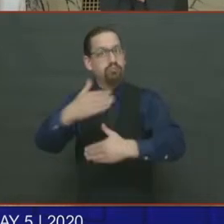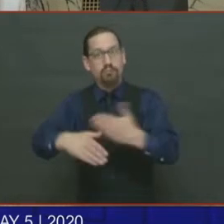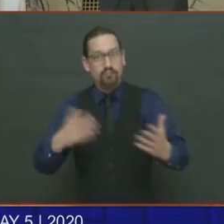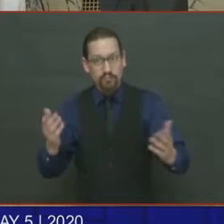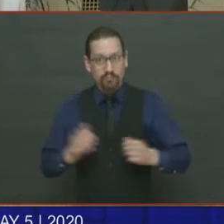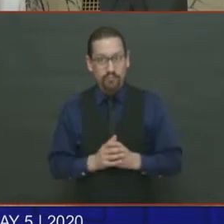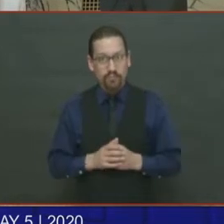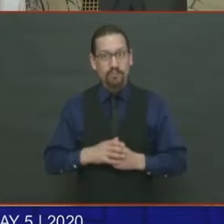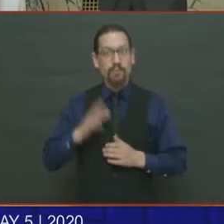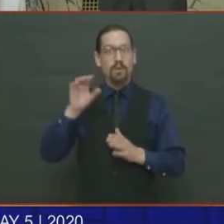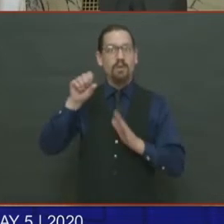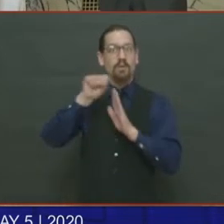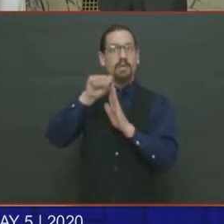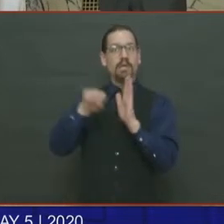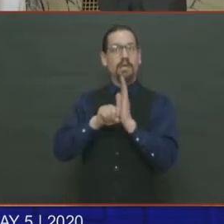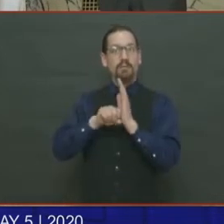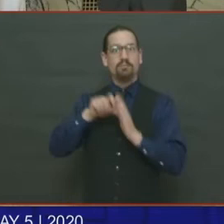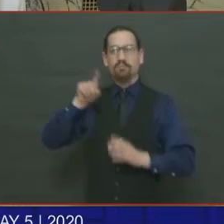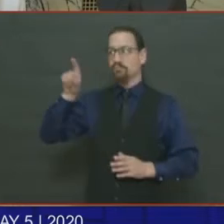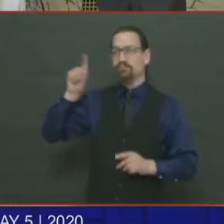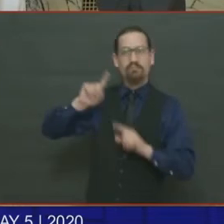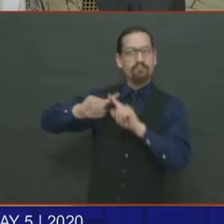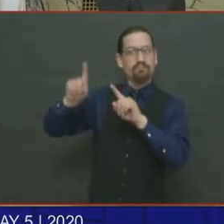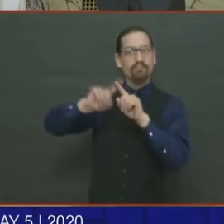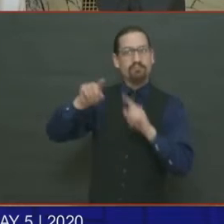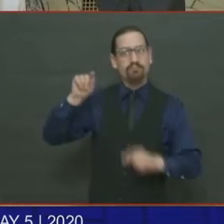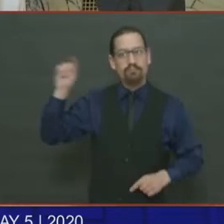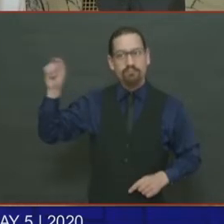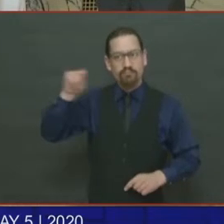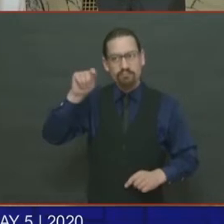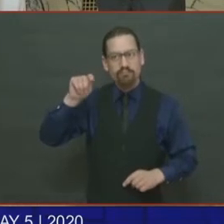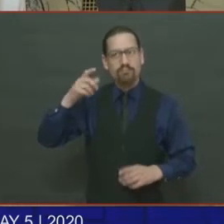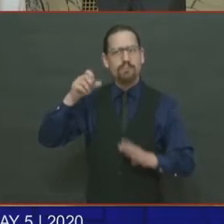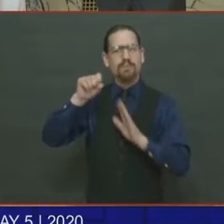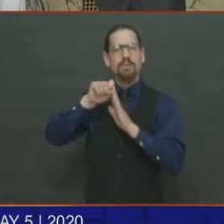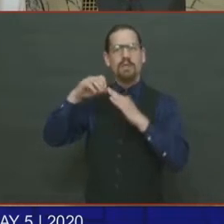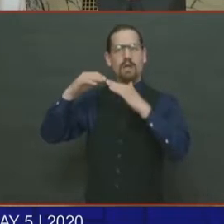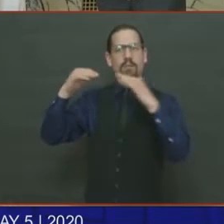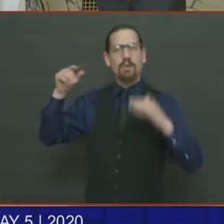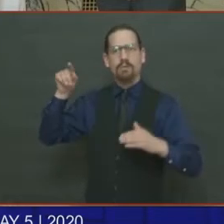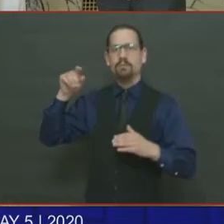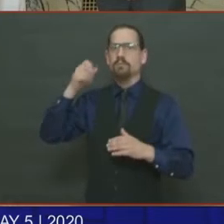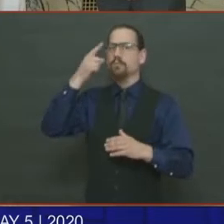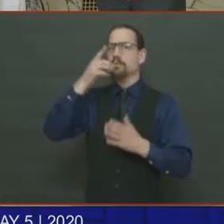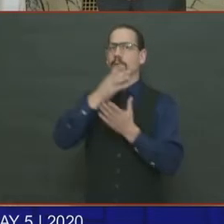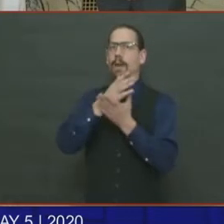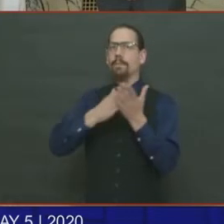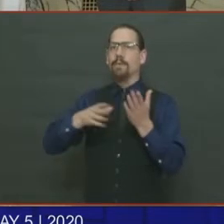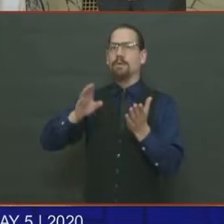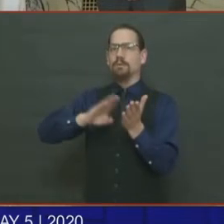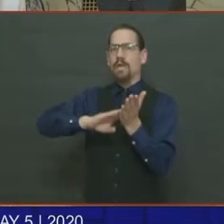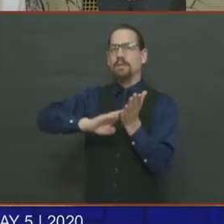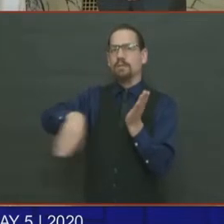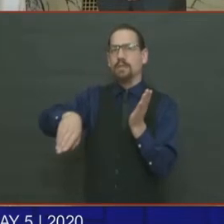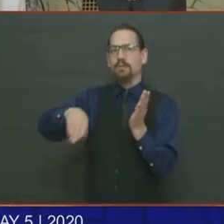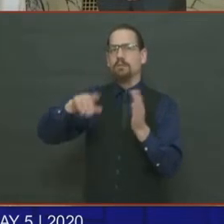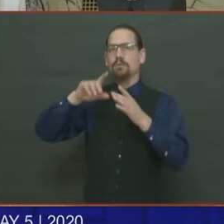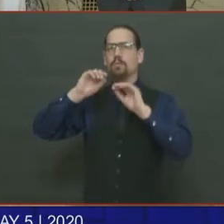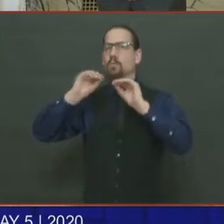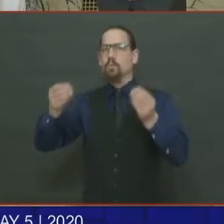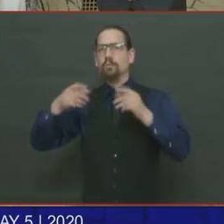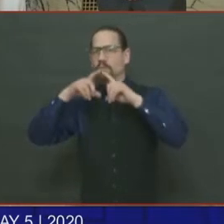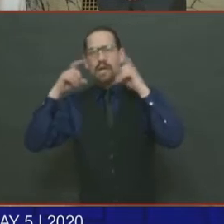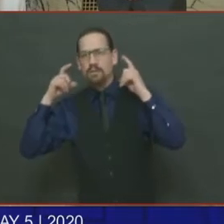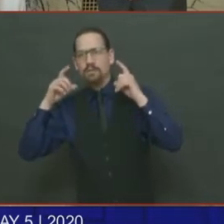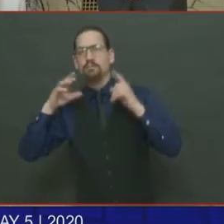to need exceptions for very specific reasons. There are going to be people of all ages who